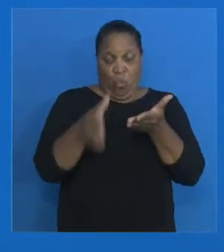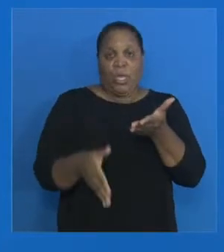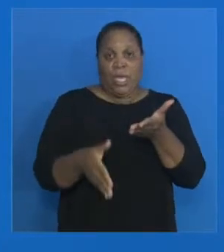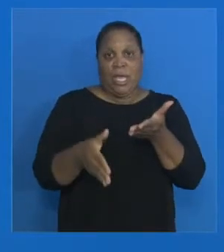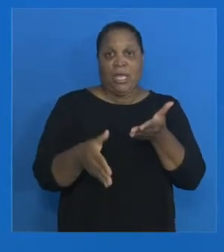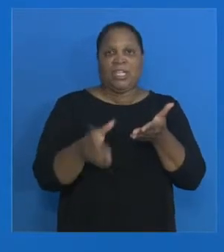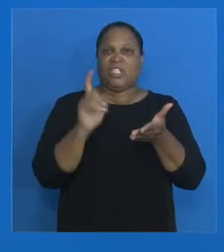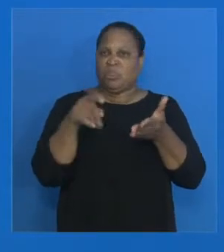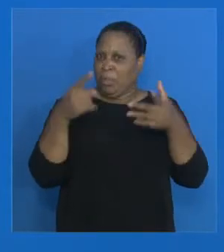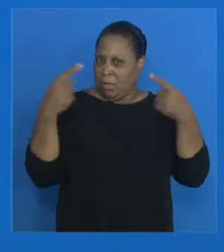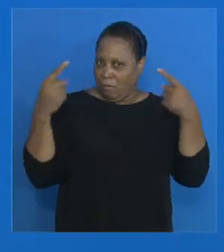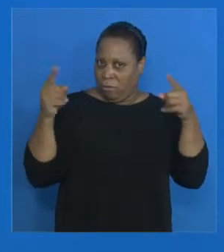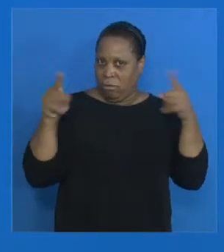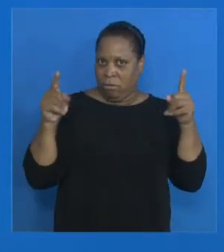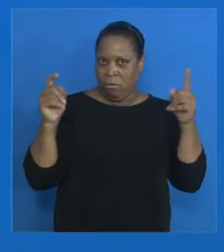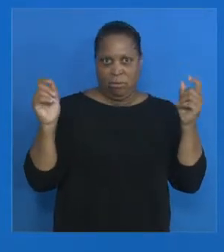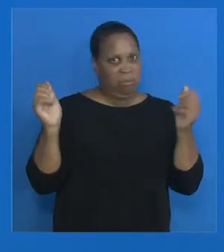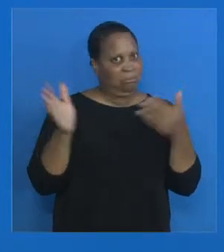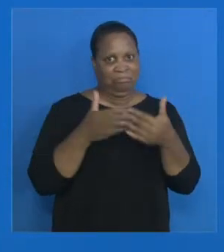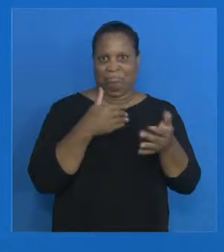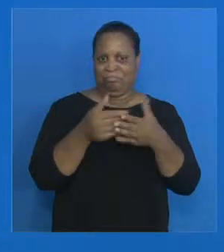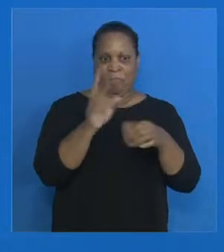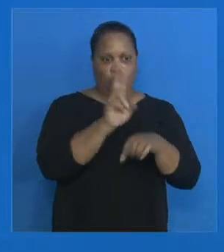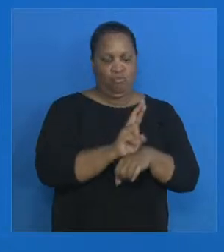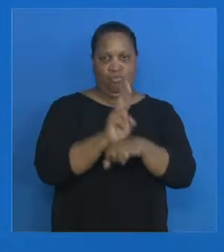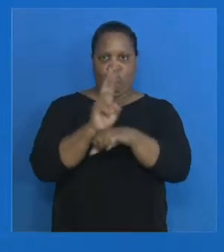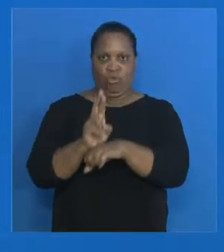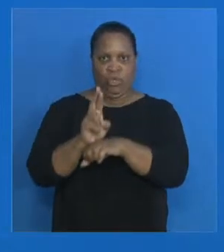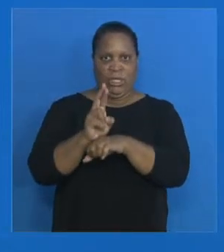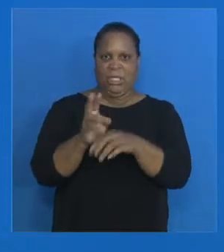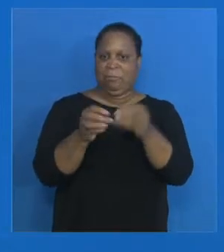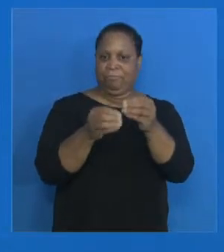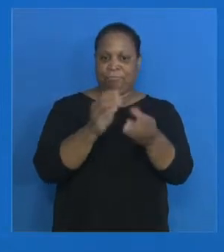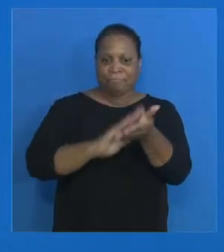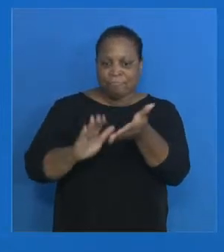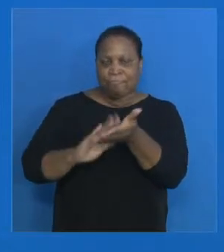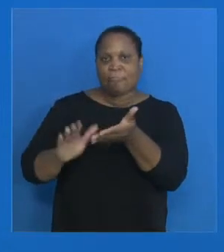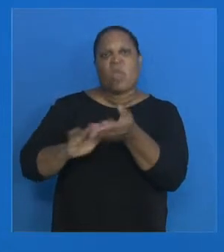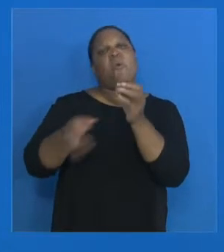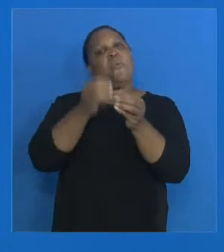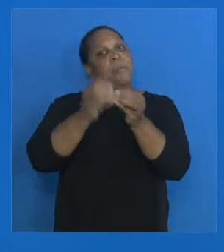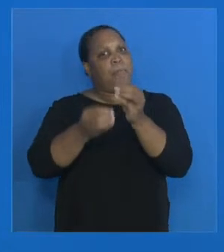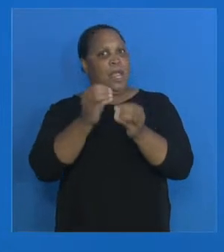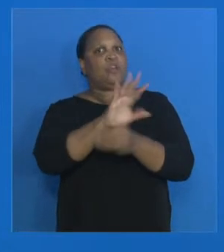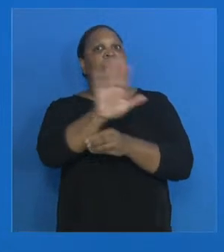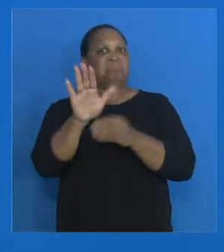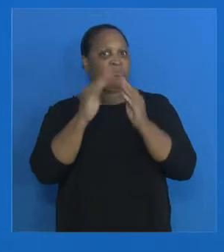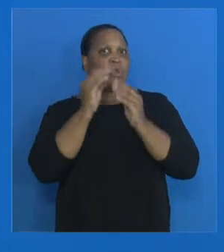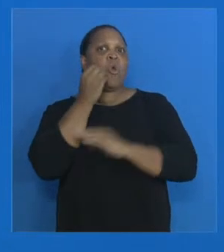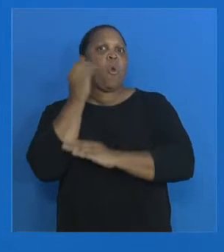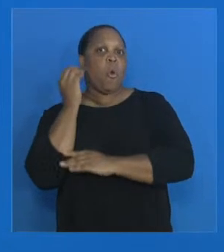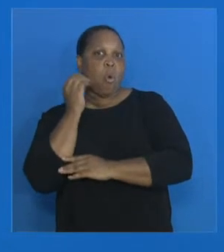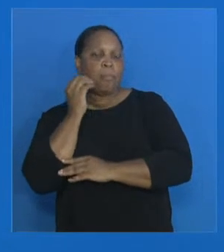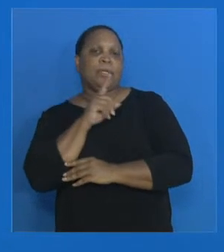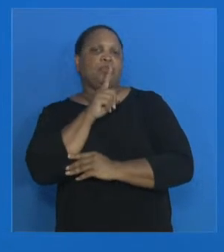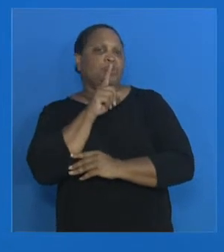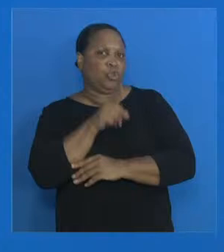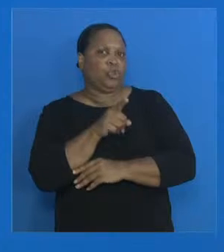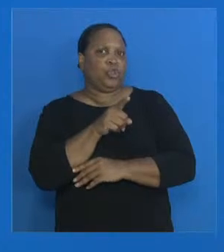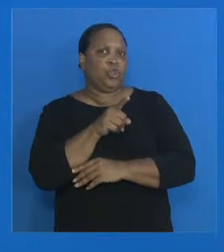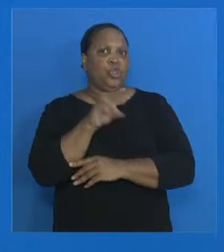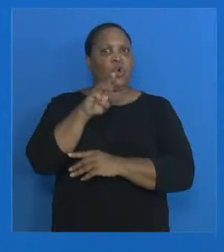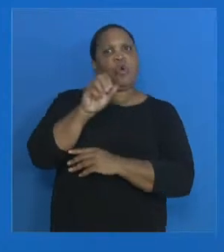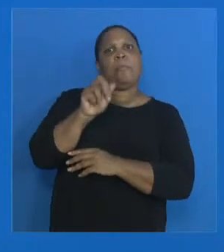be finalizing any routine cleanup or any repair activities around your homes, as well as ensuring that your